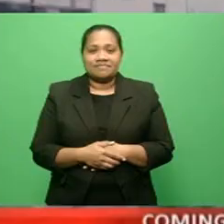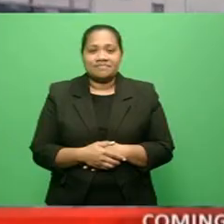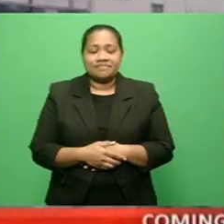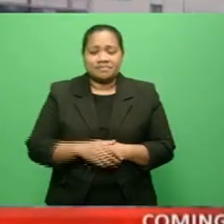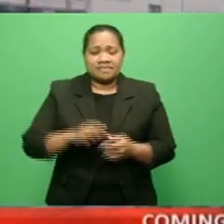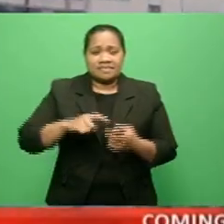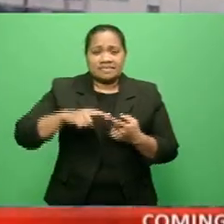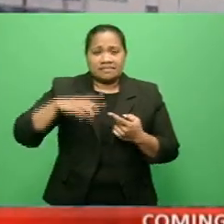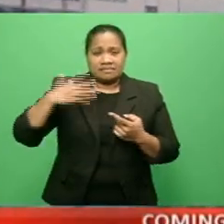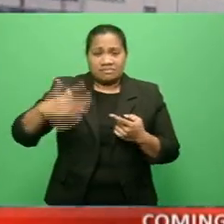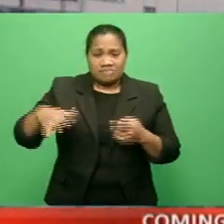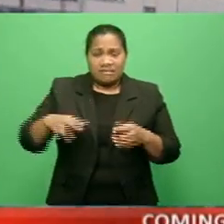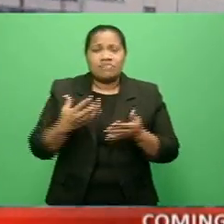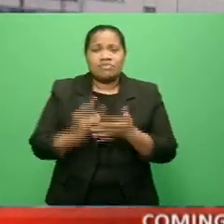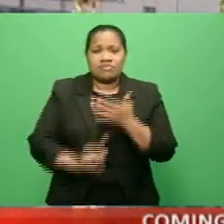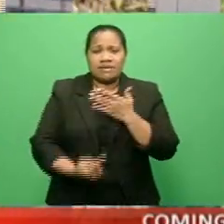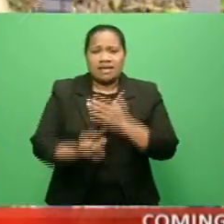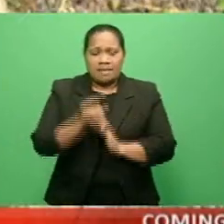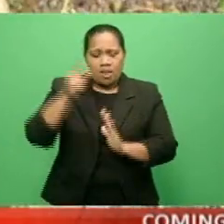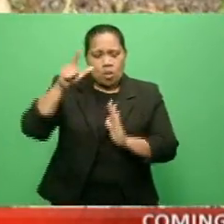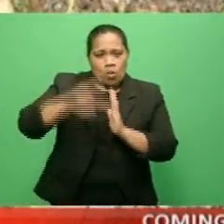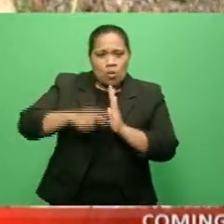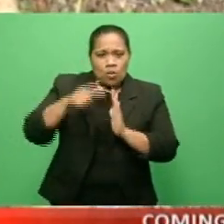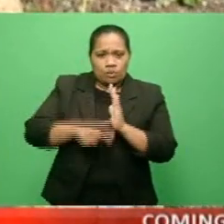inflation reached a historic low in June.